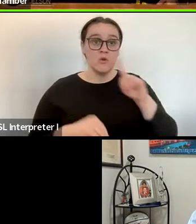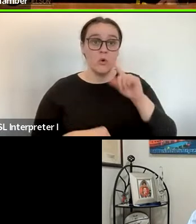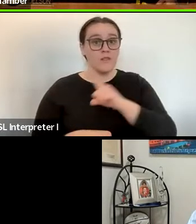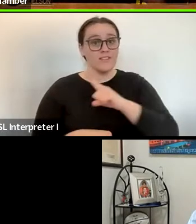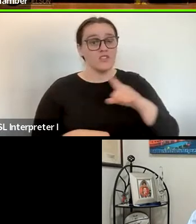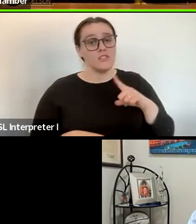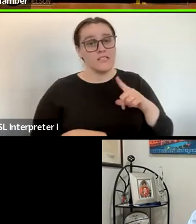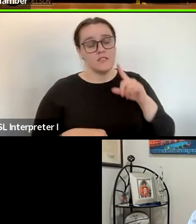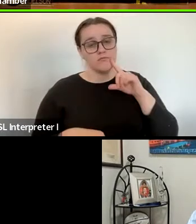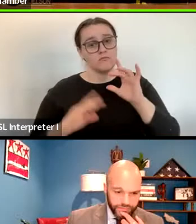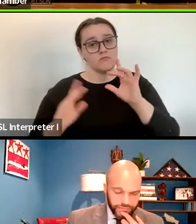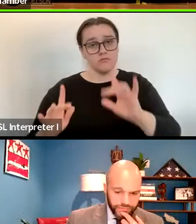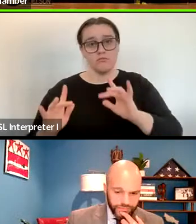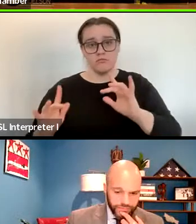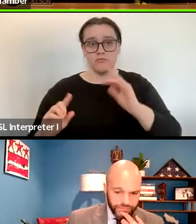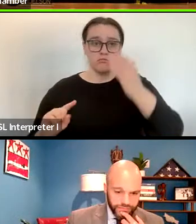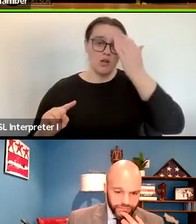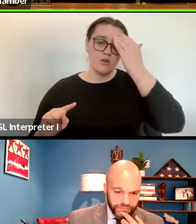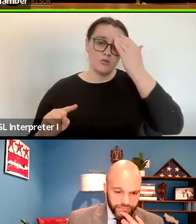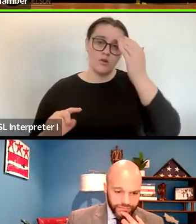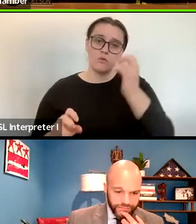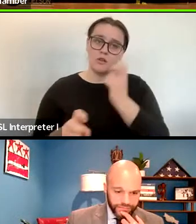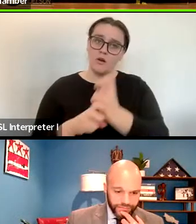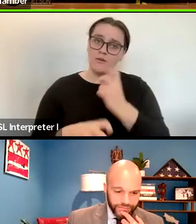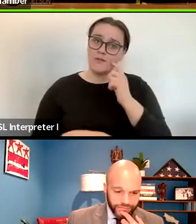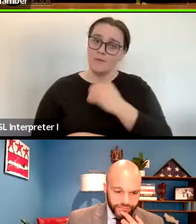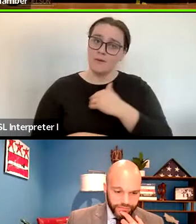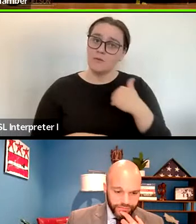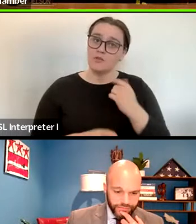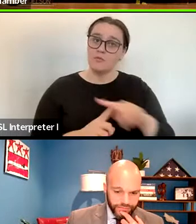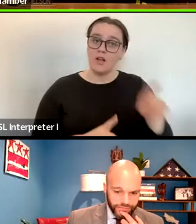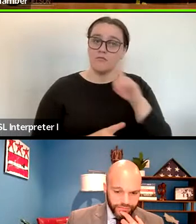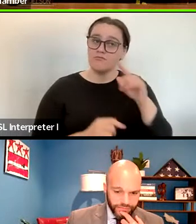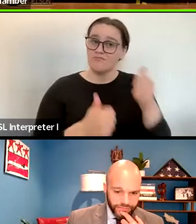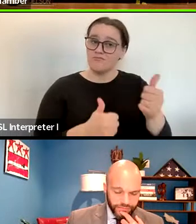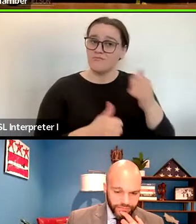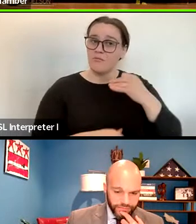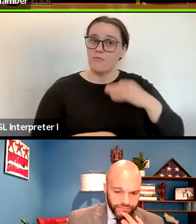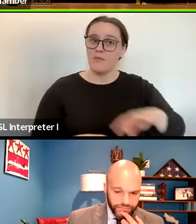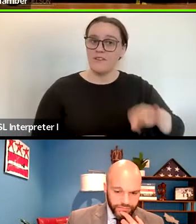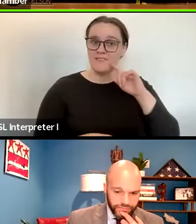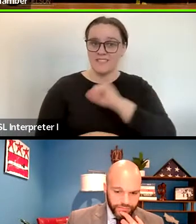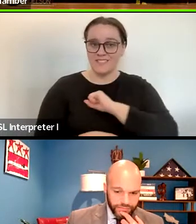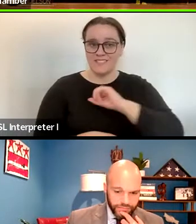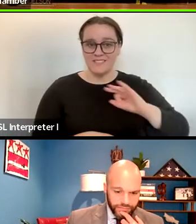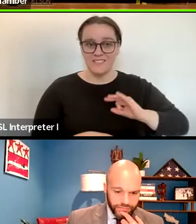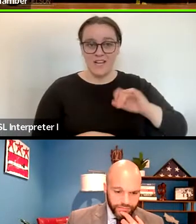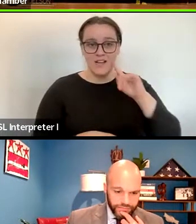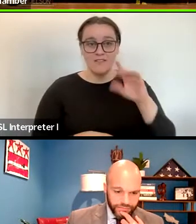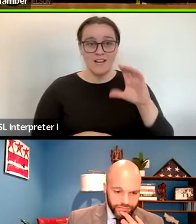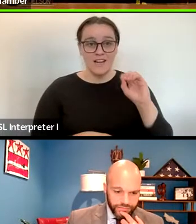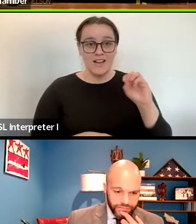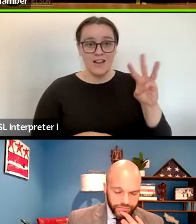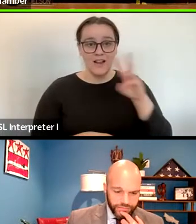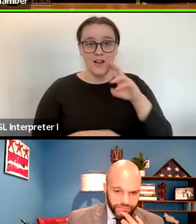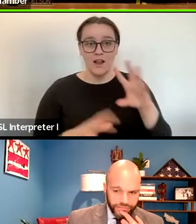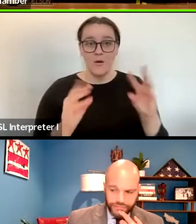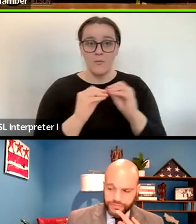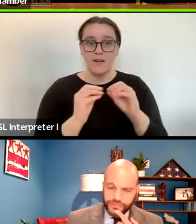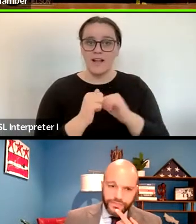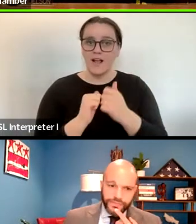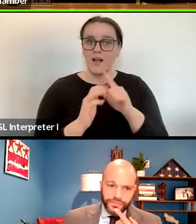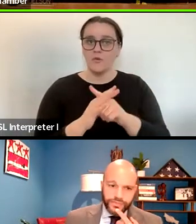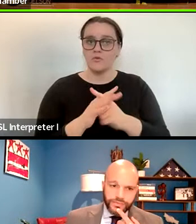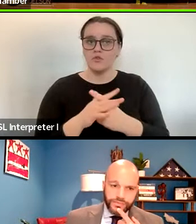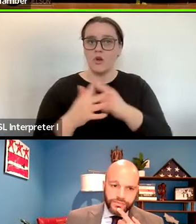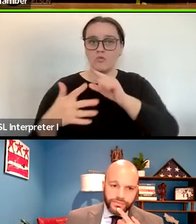but actually good on staff. So we begin our Committee of the Whole meetings with a roll call to see if we have a quorum.